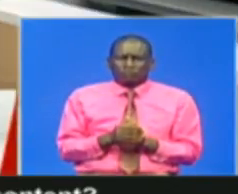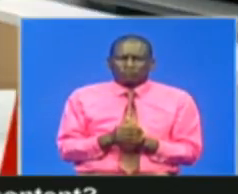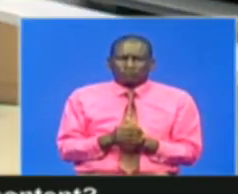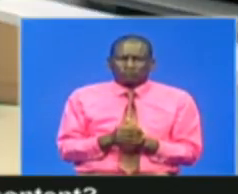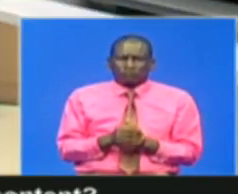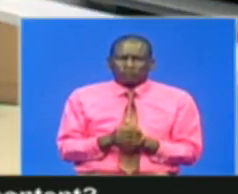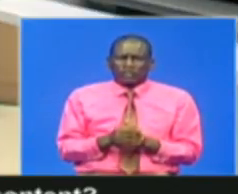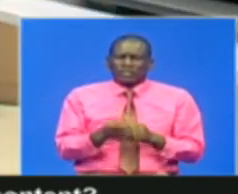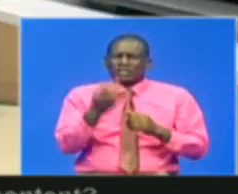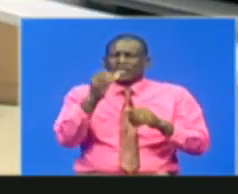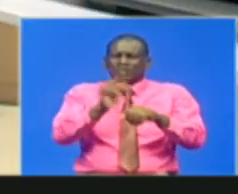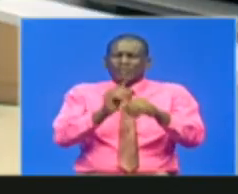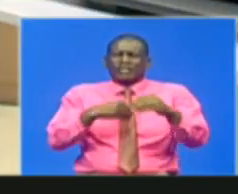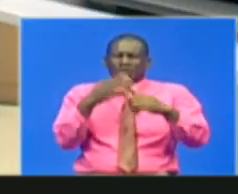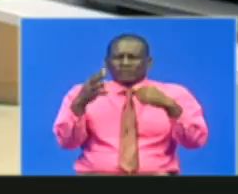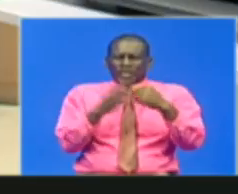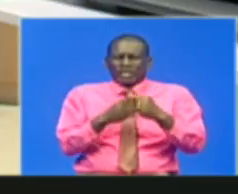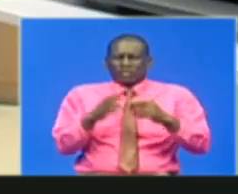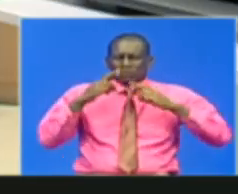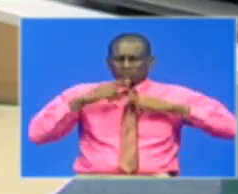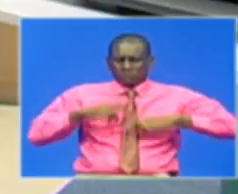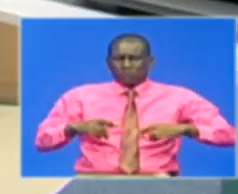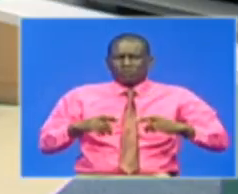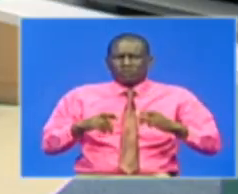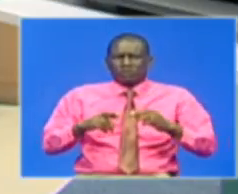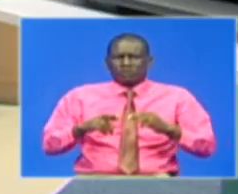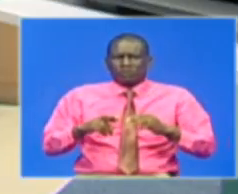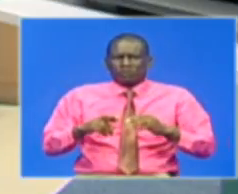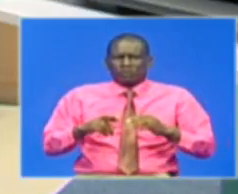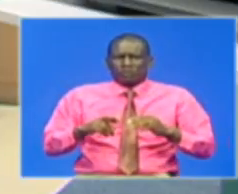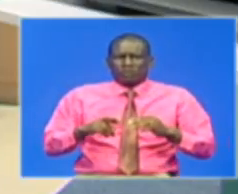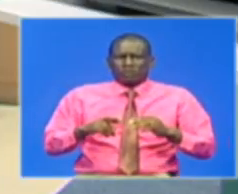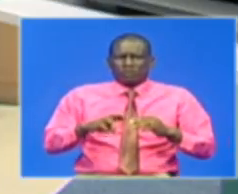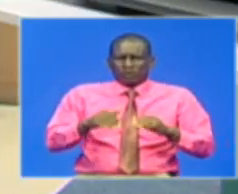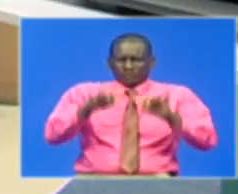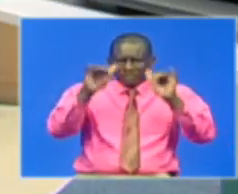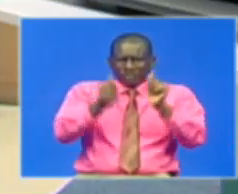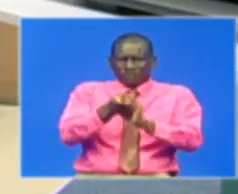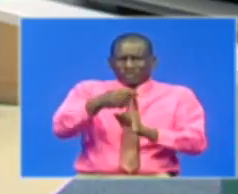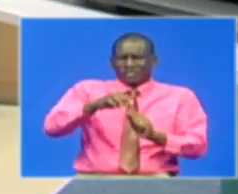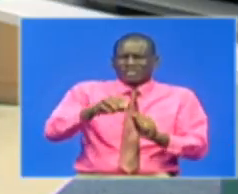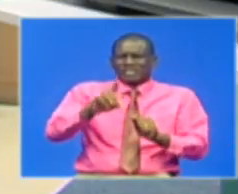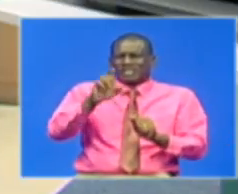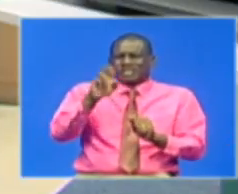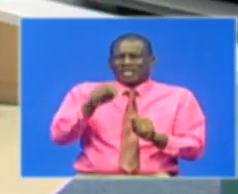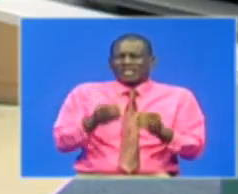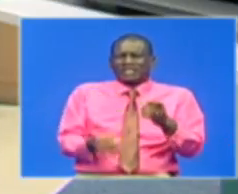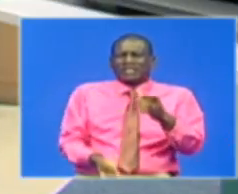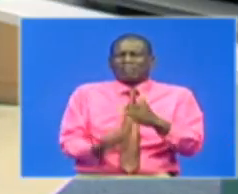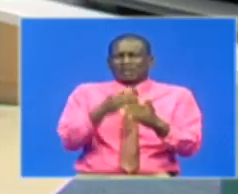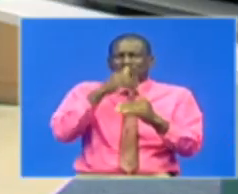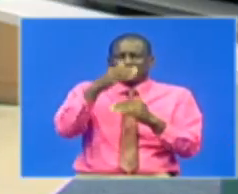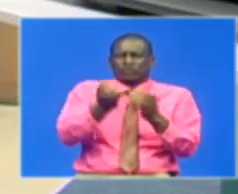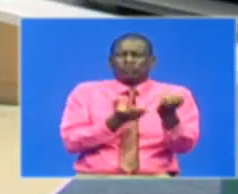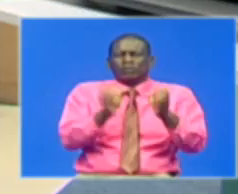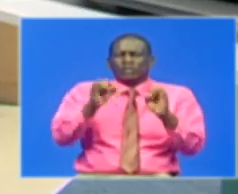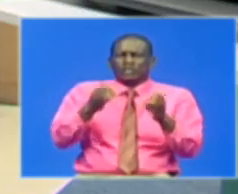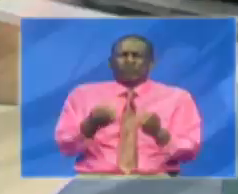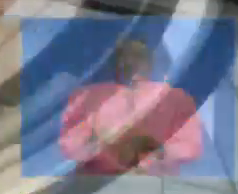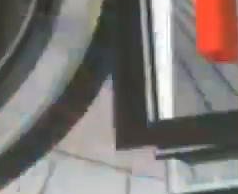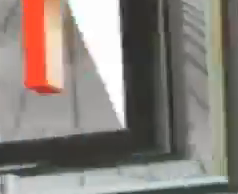It's 1:30 the hour. We need to take a break, and perhaps you do too. Do stay tuned, though. Dan Wangi is coming up next with the business news.